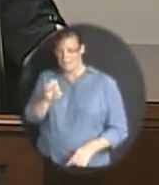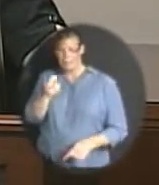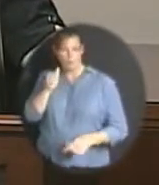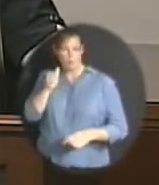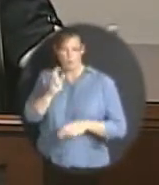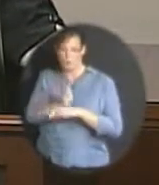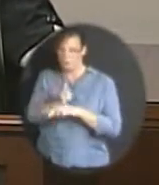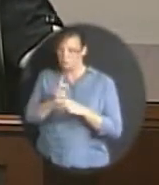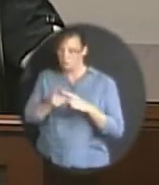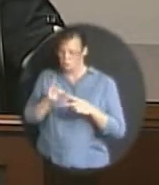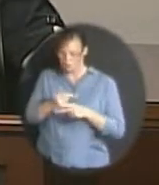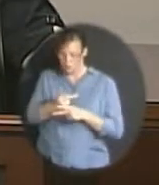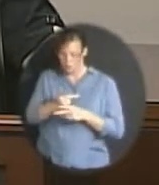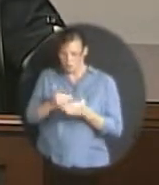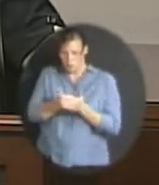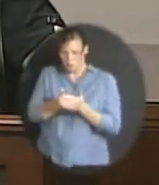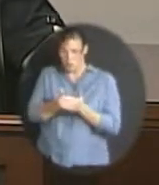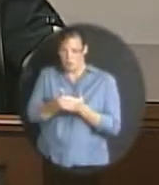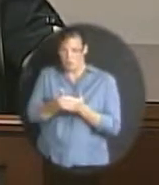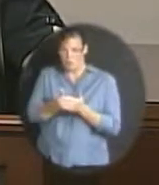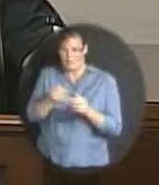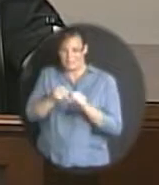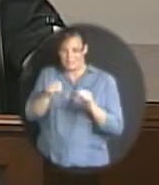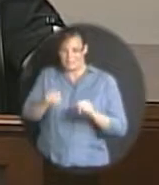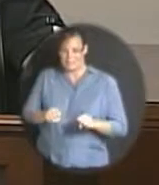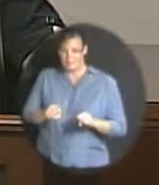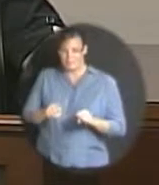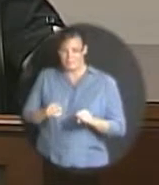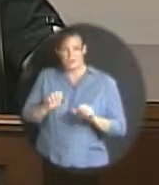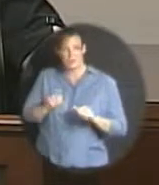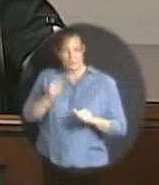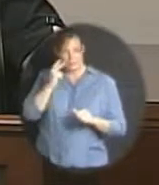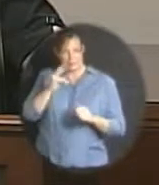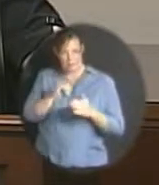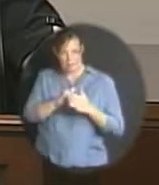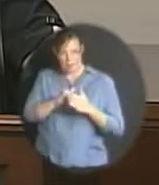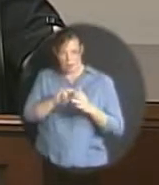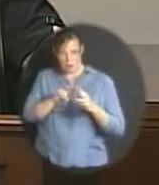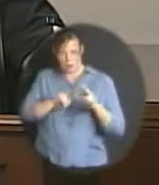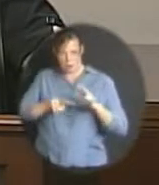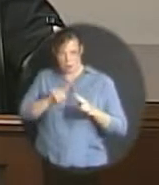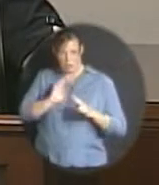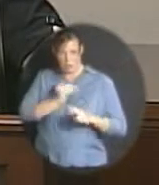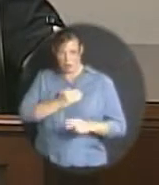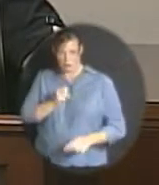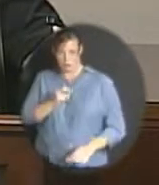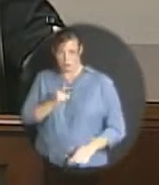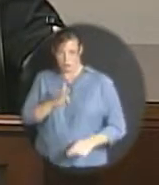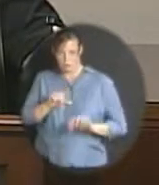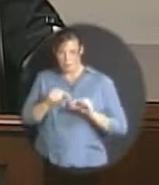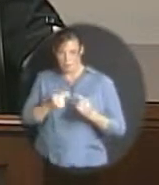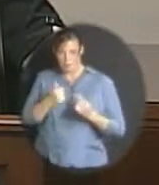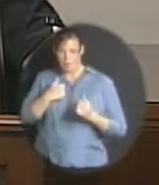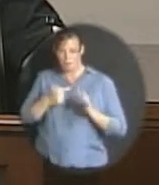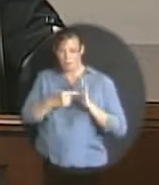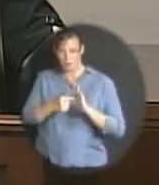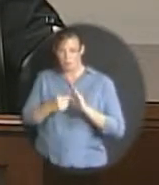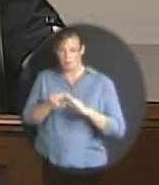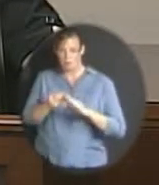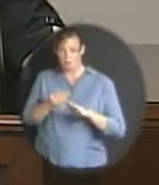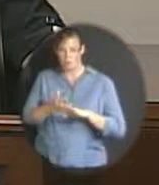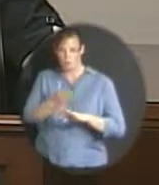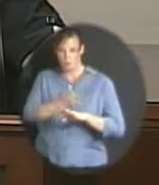of figuring the new accountability system. But you can see that when we look at our subgroups, we have shown growth with all